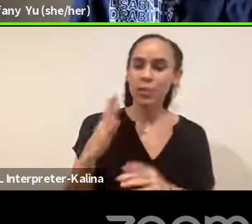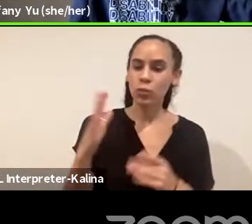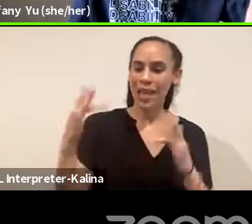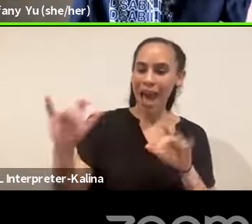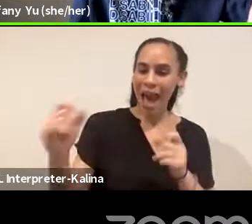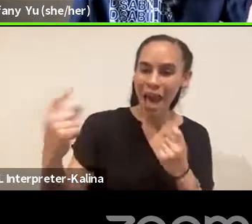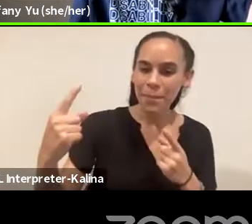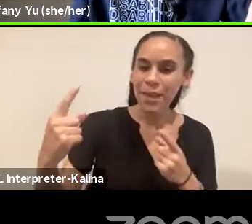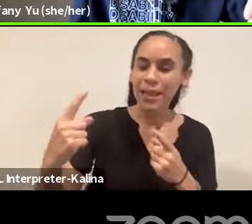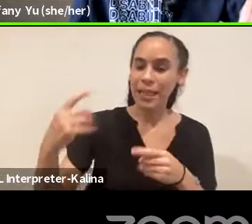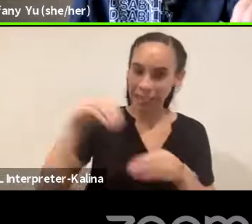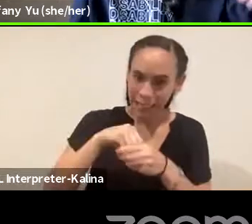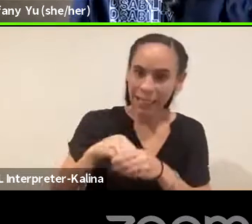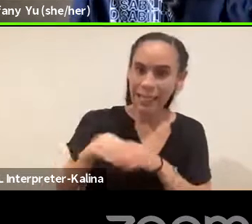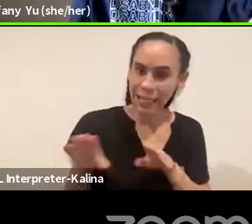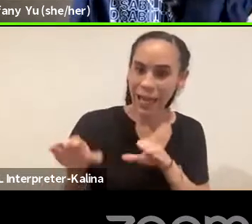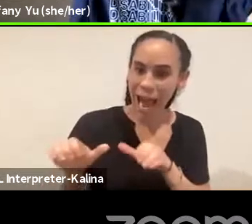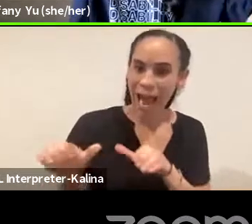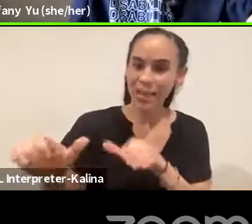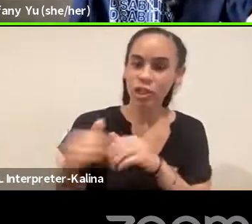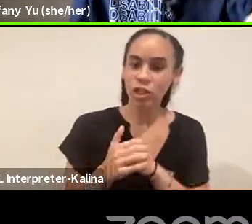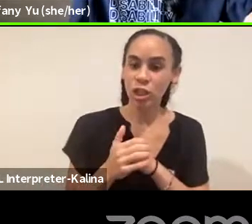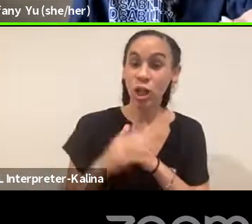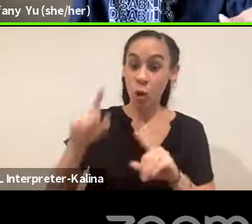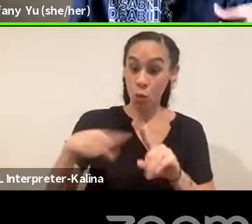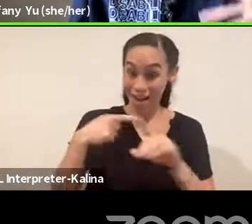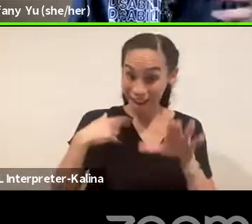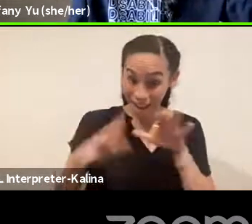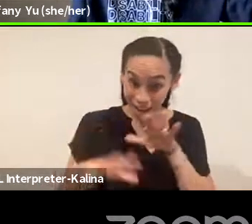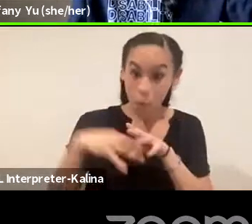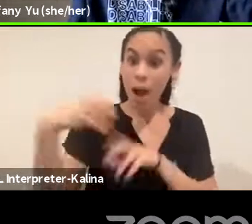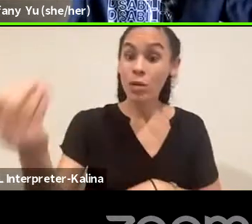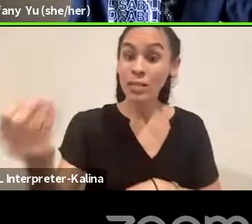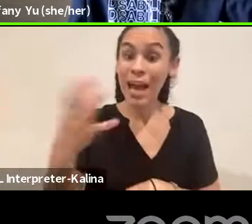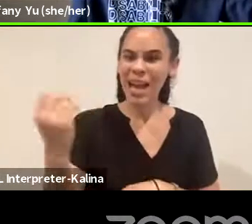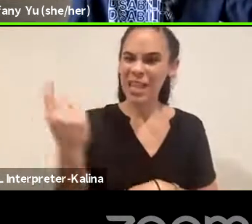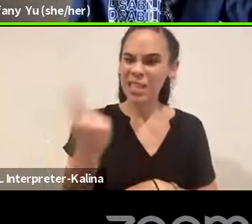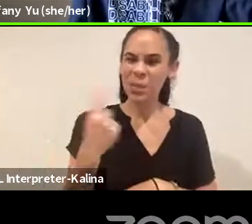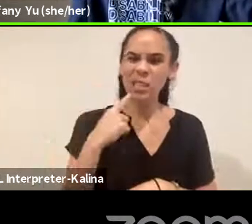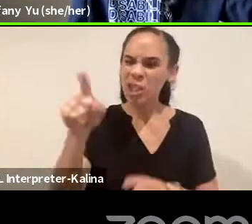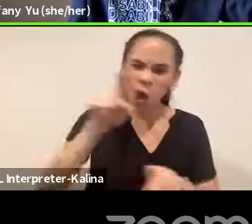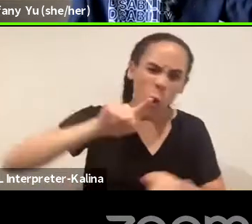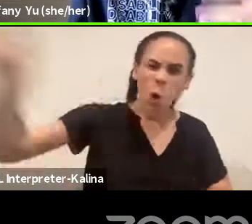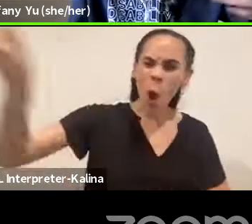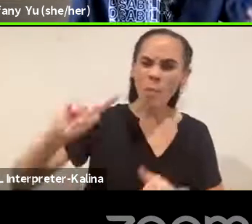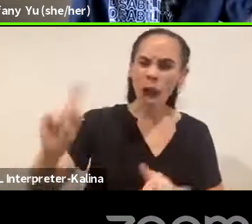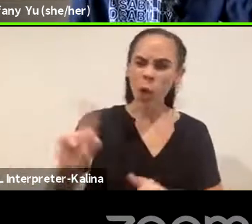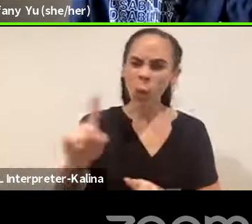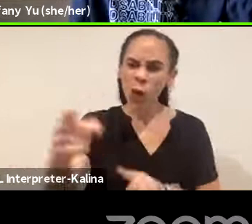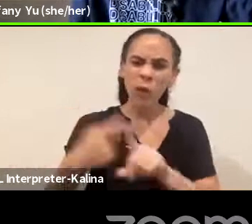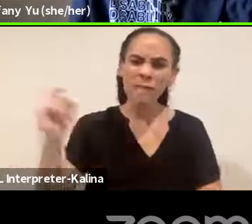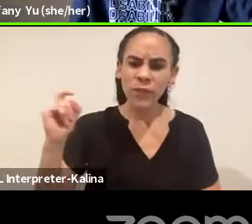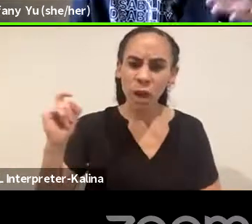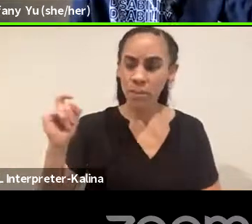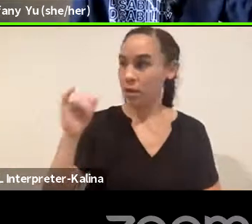people understanding that when I step outside and someone says, go back to where you came from, that pattern interrupt. And I see Karen